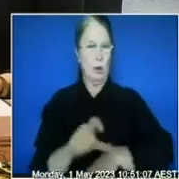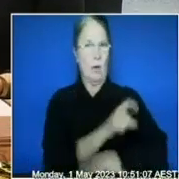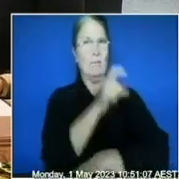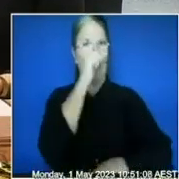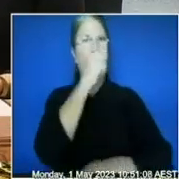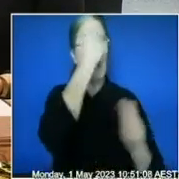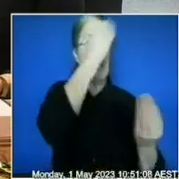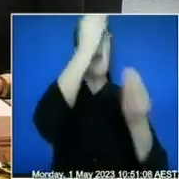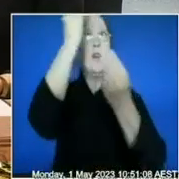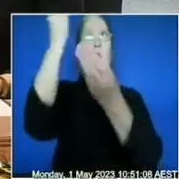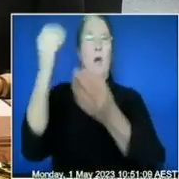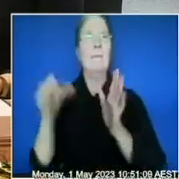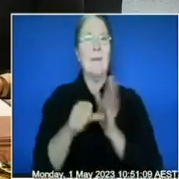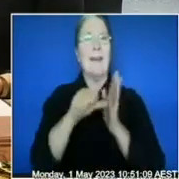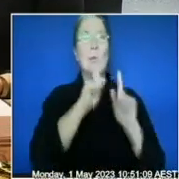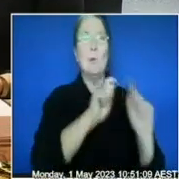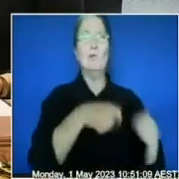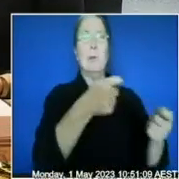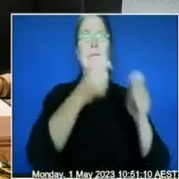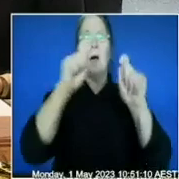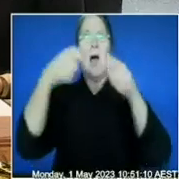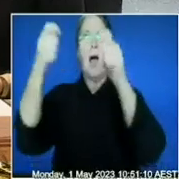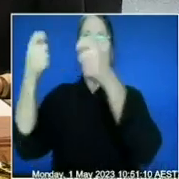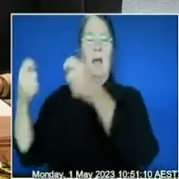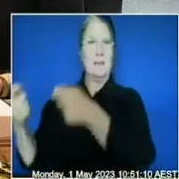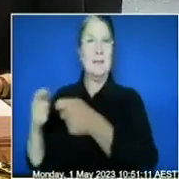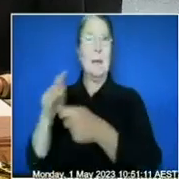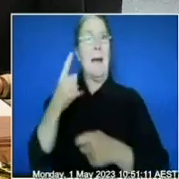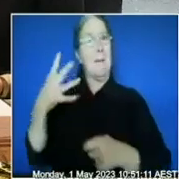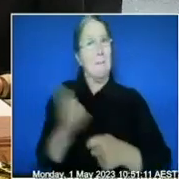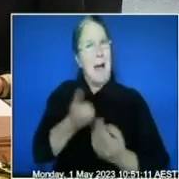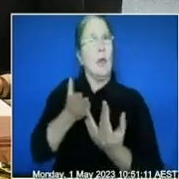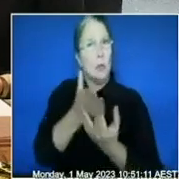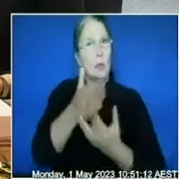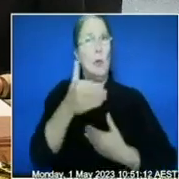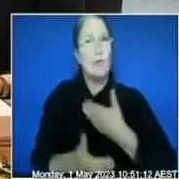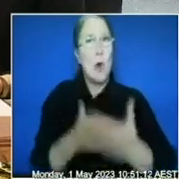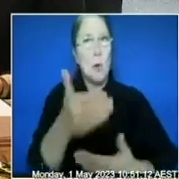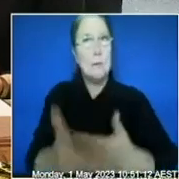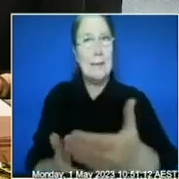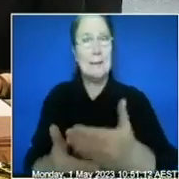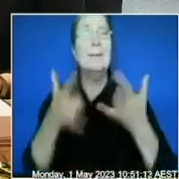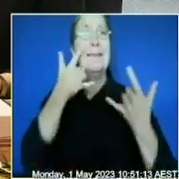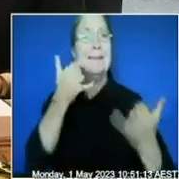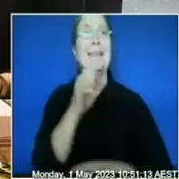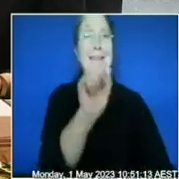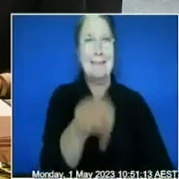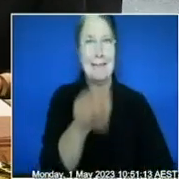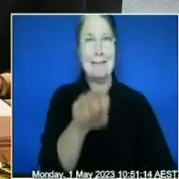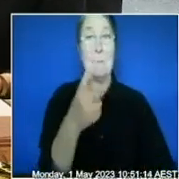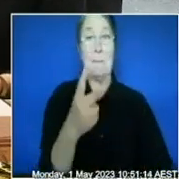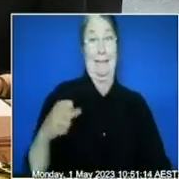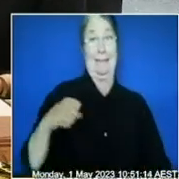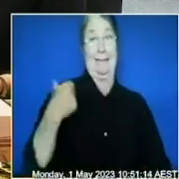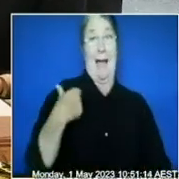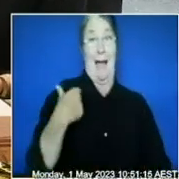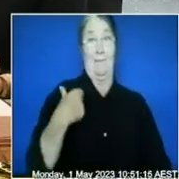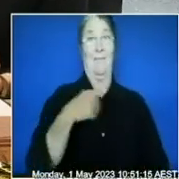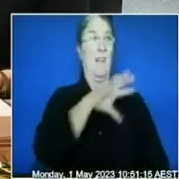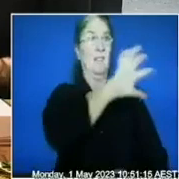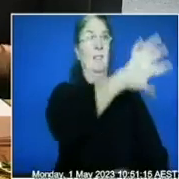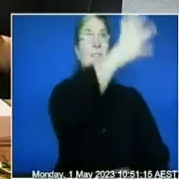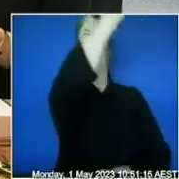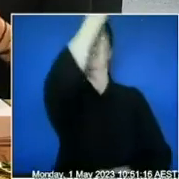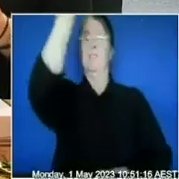trial sites had an employment contract that was about to to fall off a cliff within a